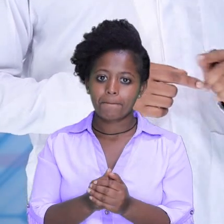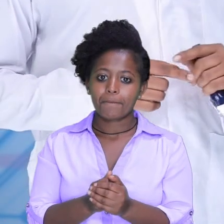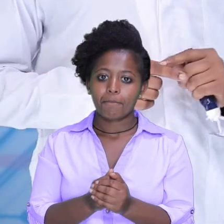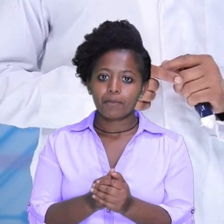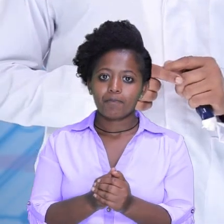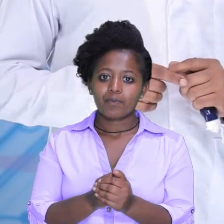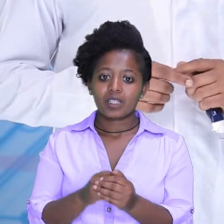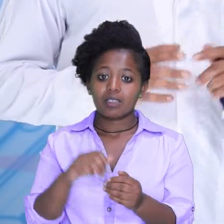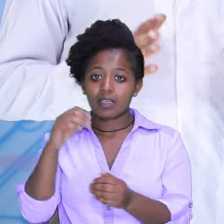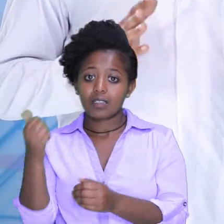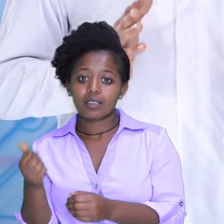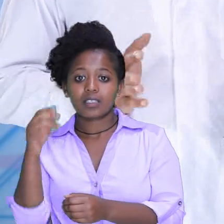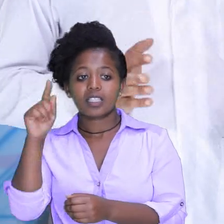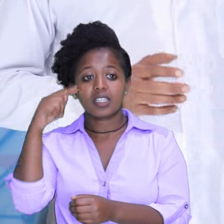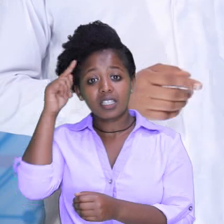Neil Armstrong